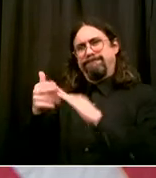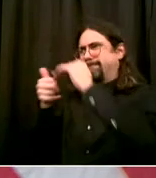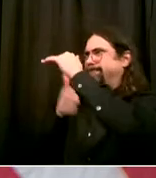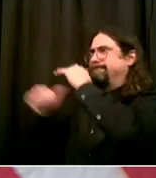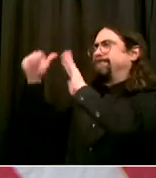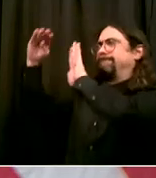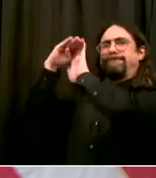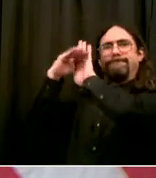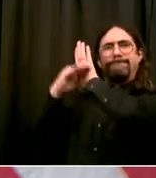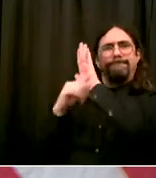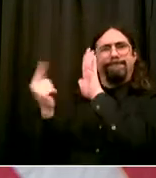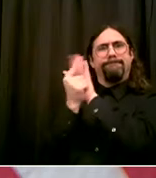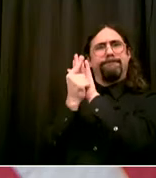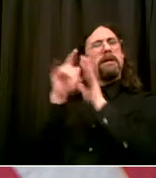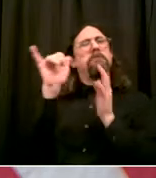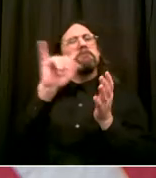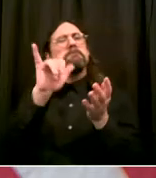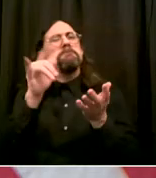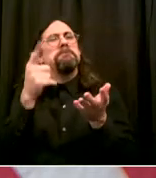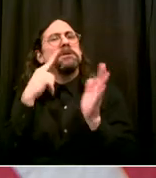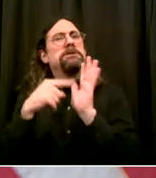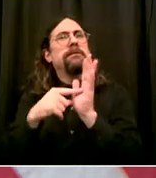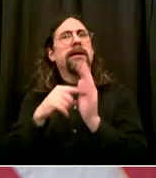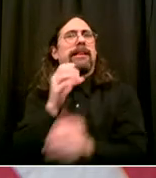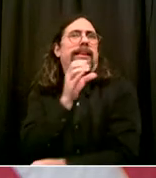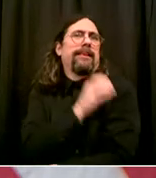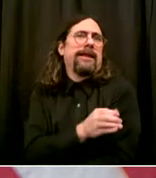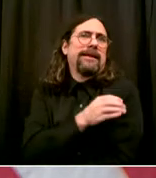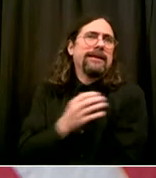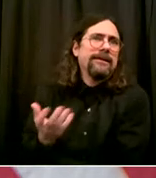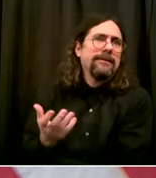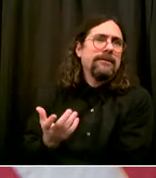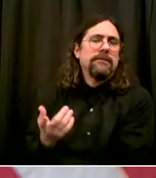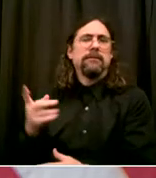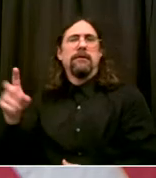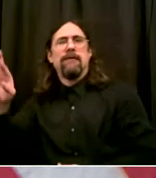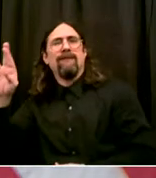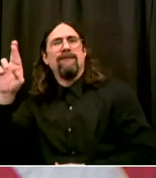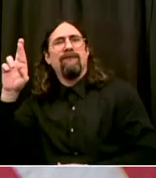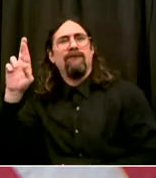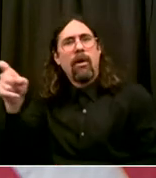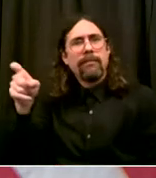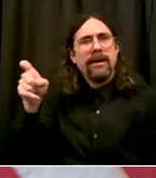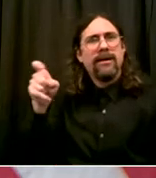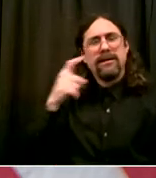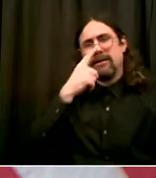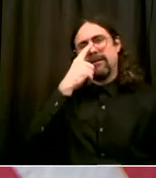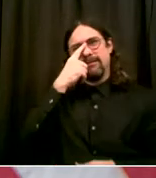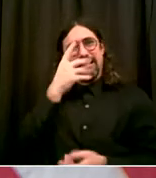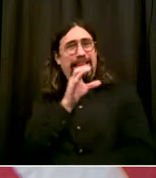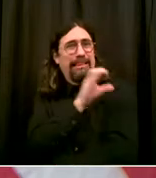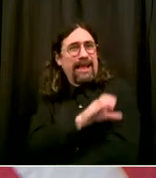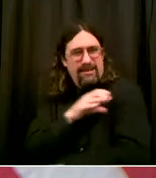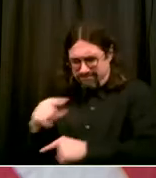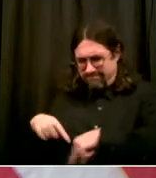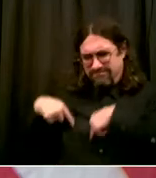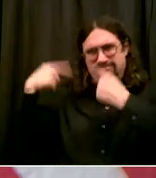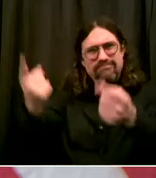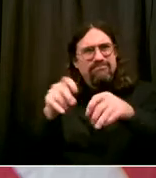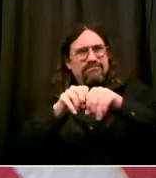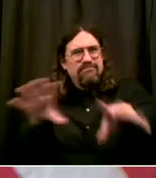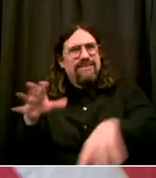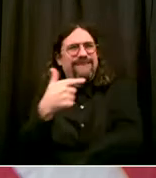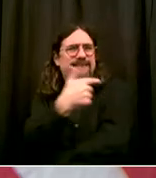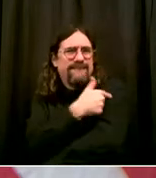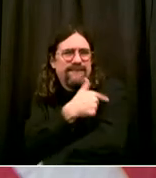to eligibility screening, you know, I want to take a step back and just, you know, speak to my fellow New Yorkers to say we all need